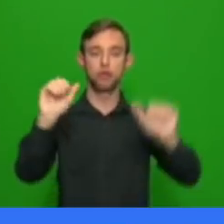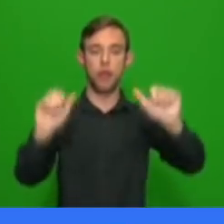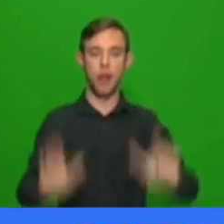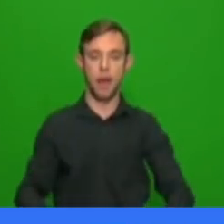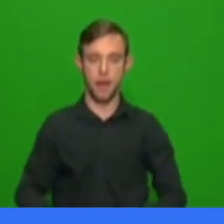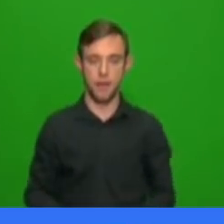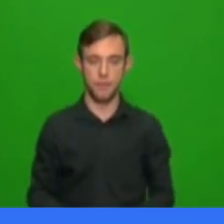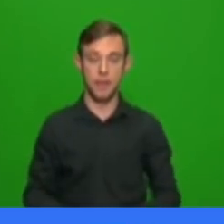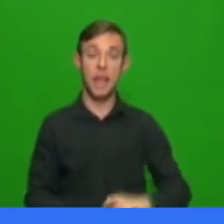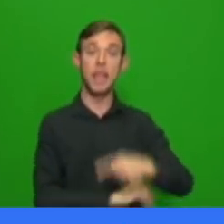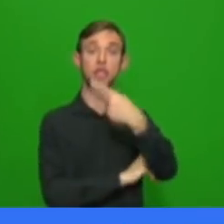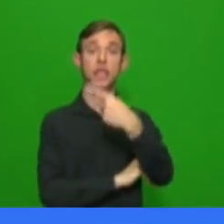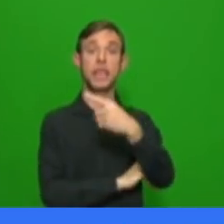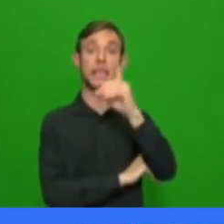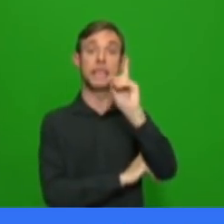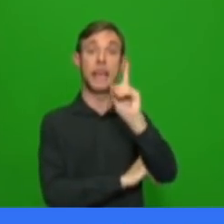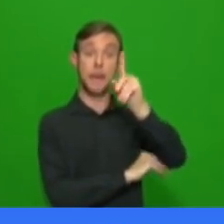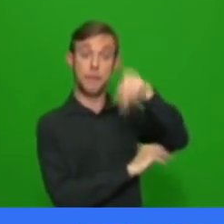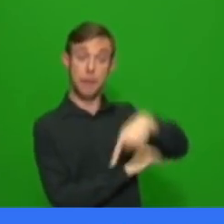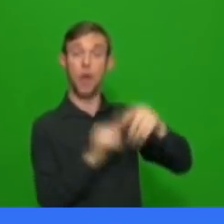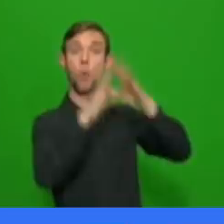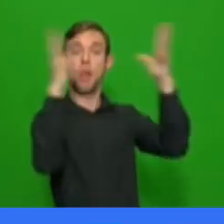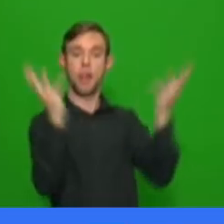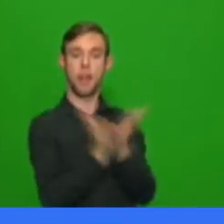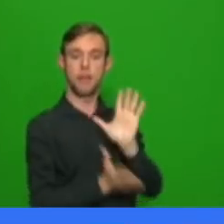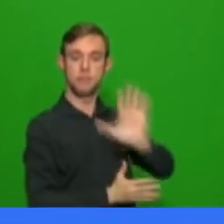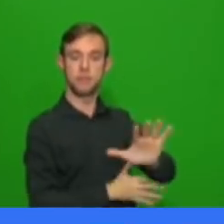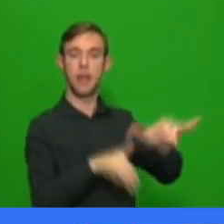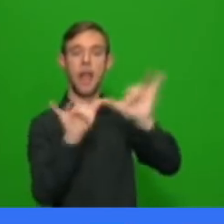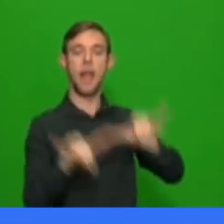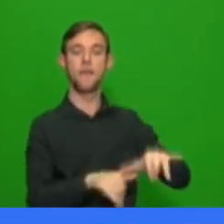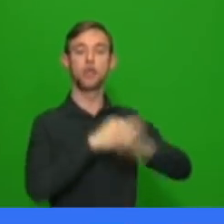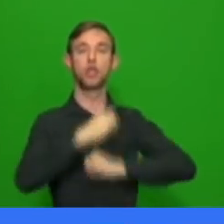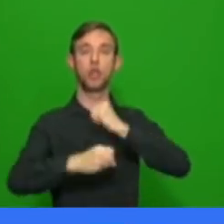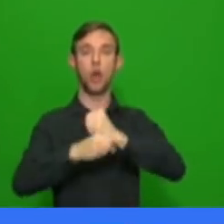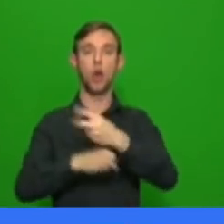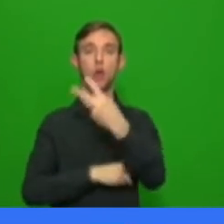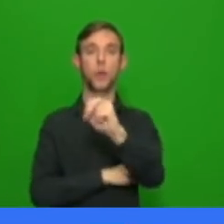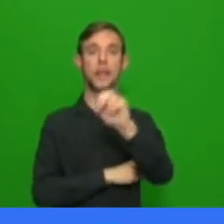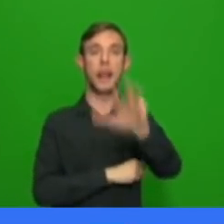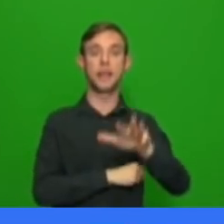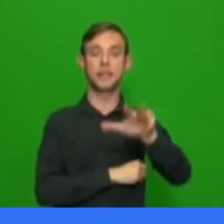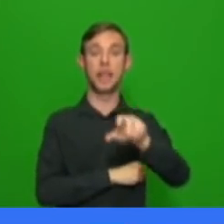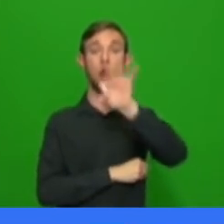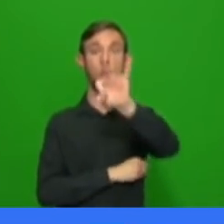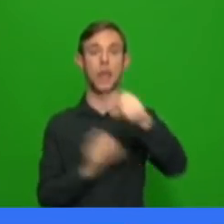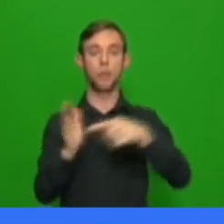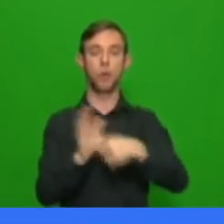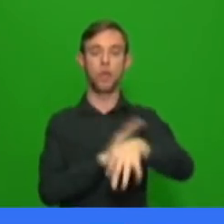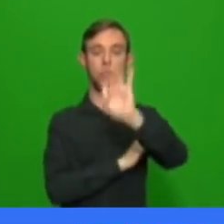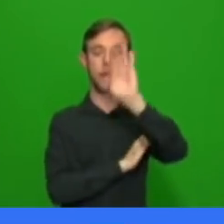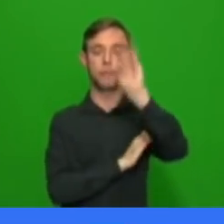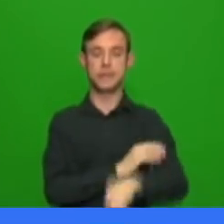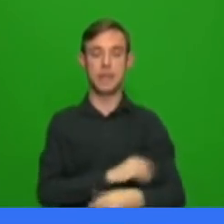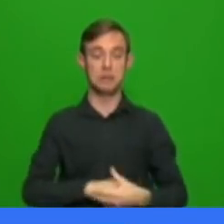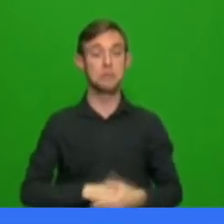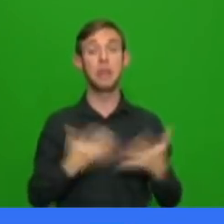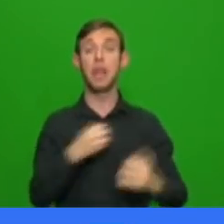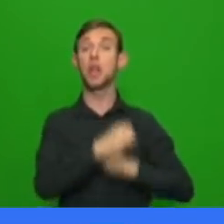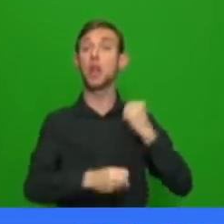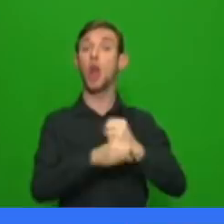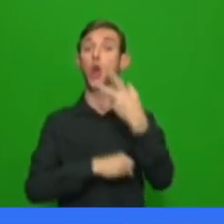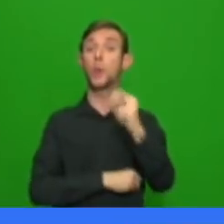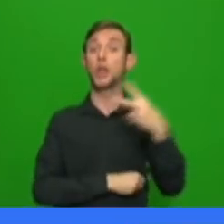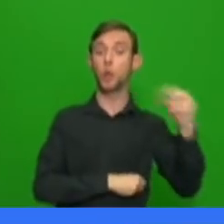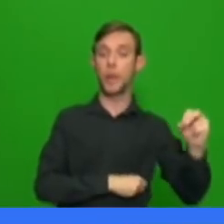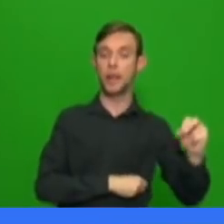Global GDP is expected to average 3.3% in 2019 and stabilize around